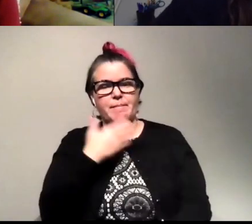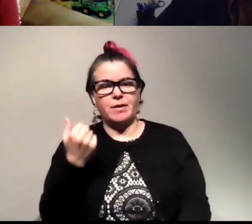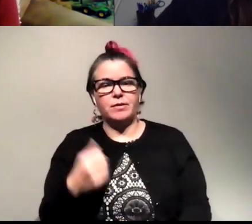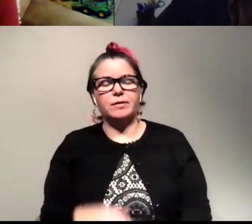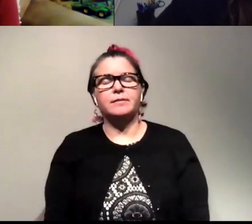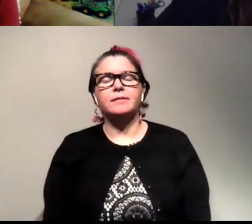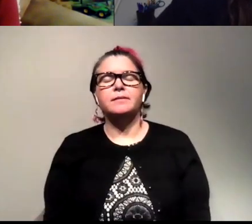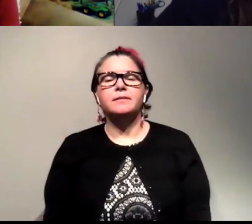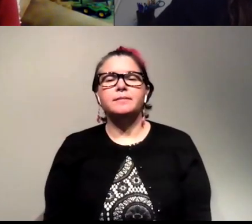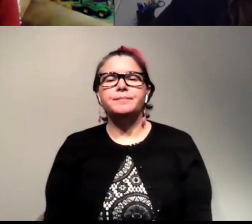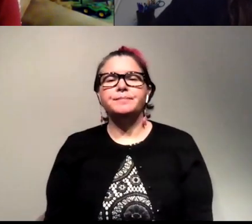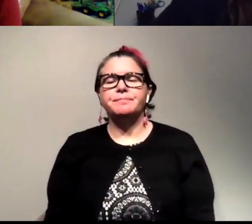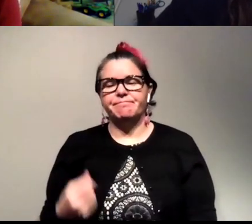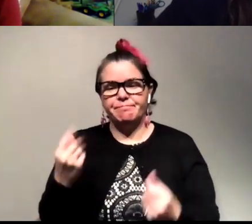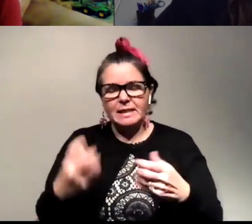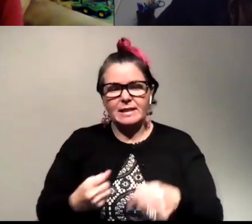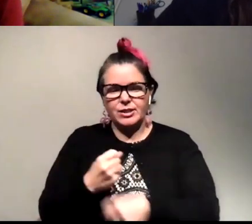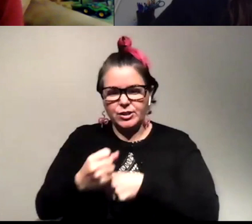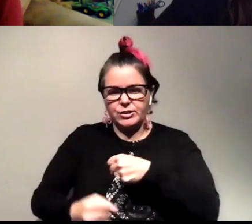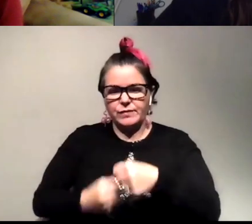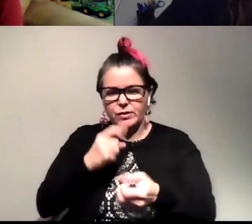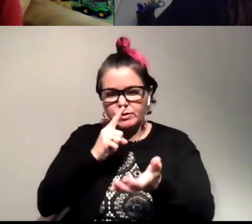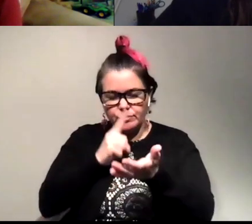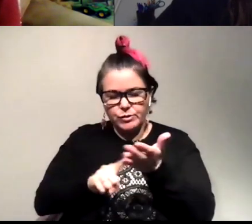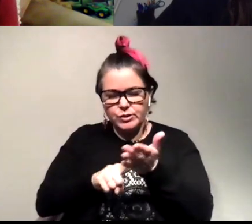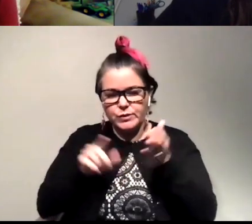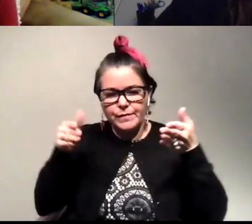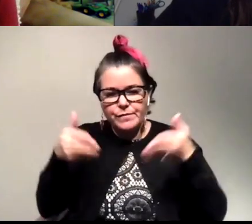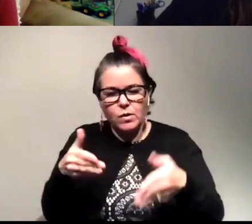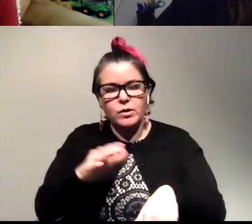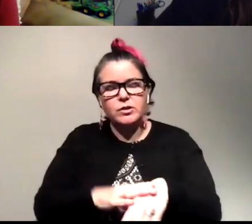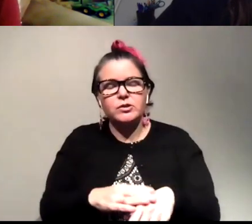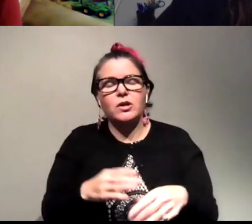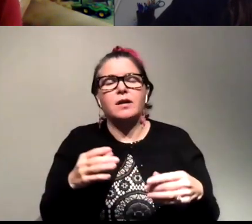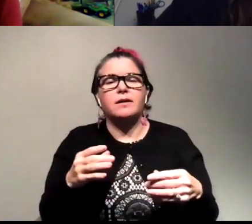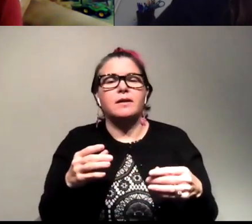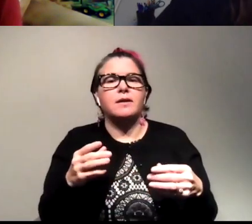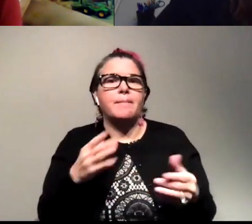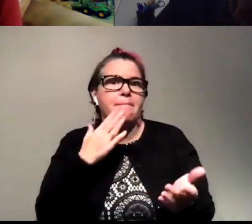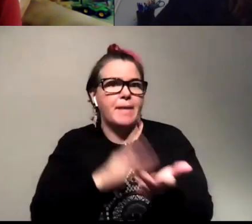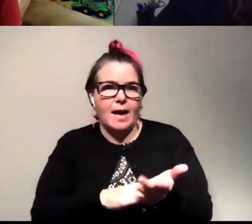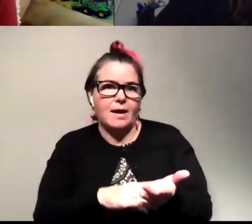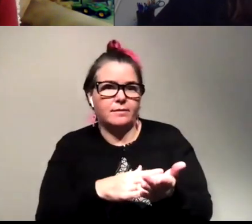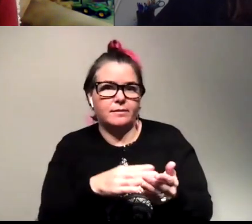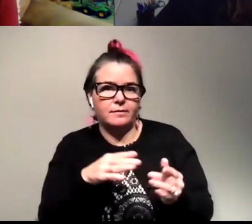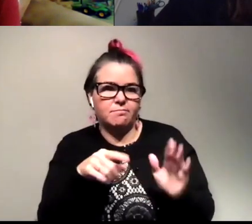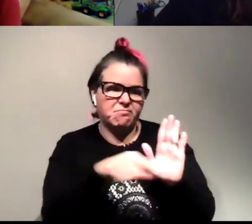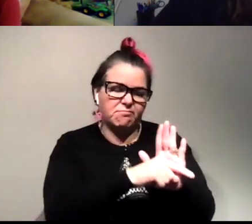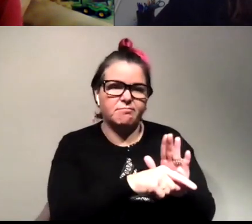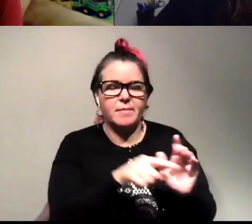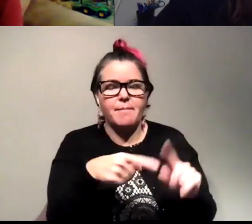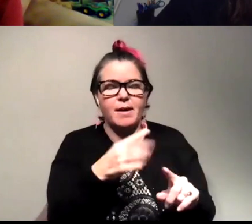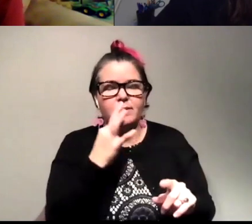research over the past many, many years has focused on what can cannabis do that's bad. So we're a little bit